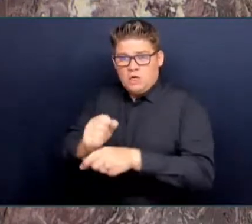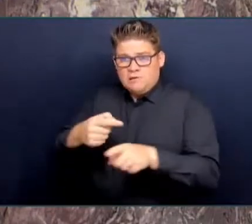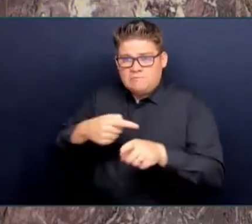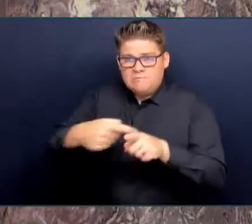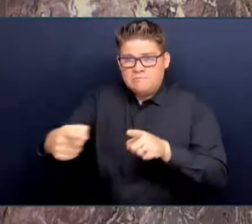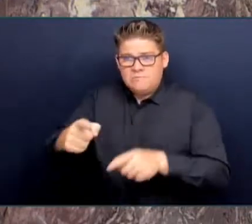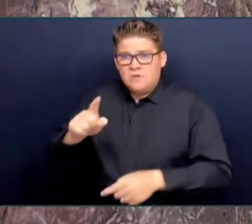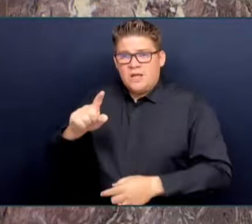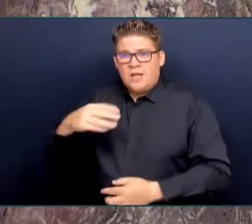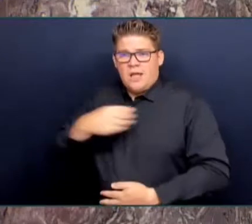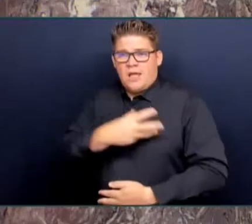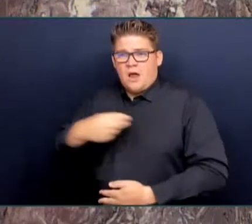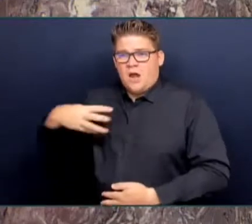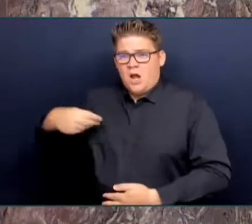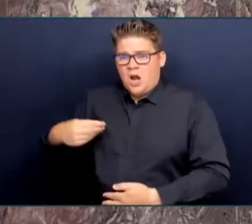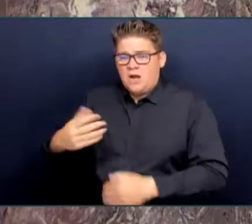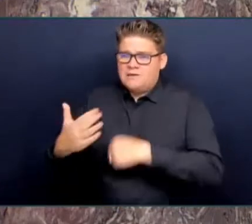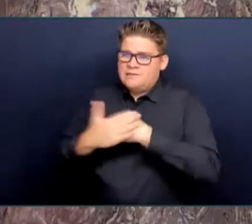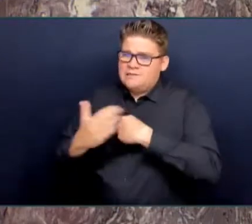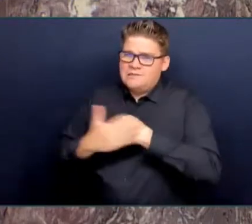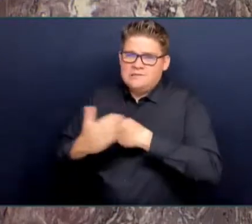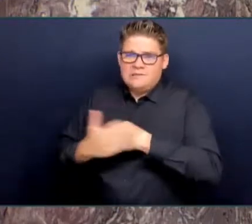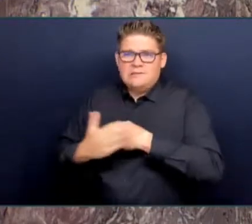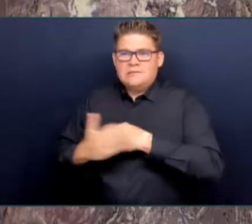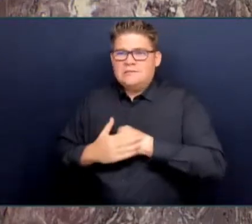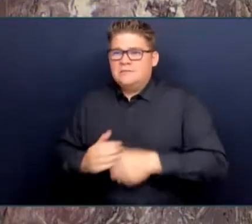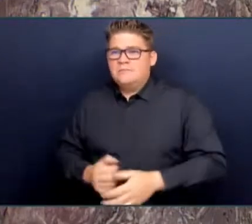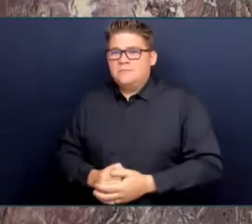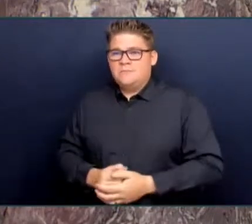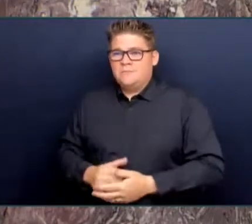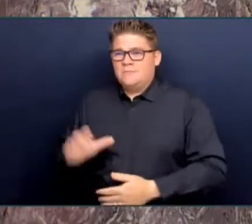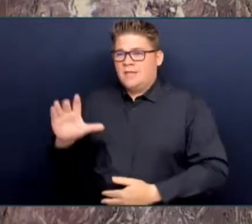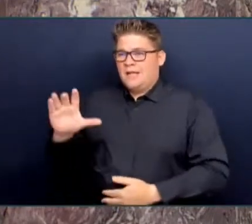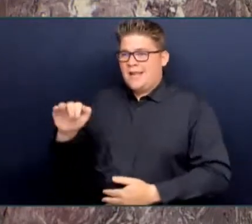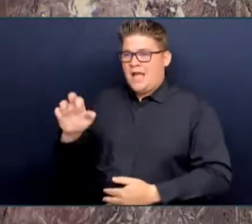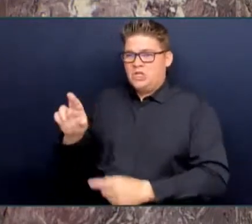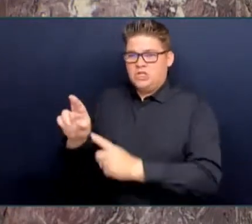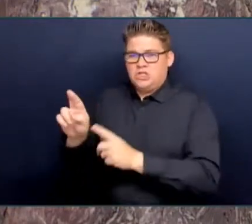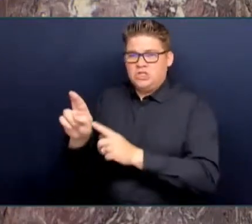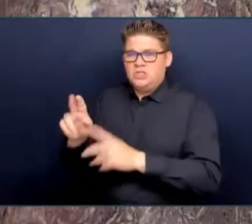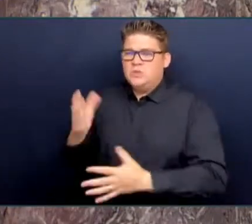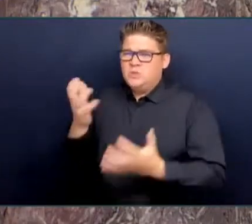cases. And because of the progression while Linda waited, she now